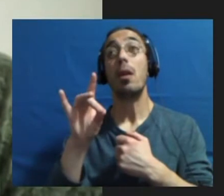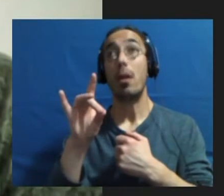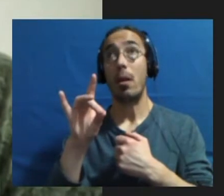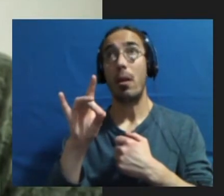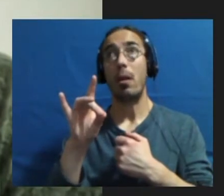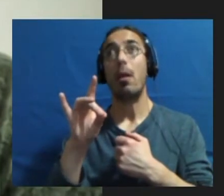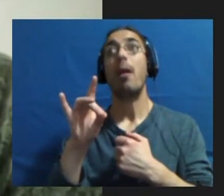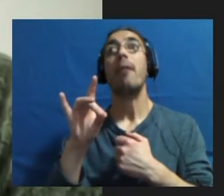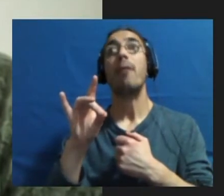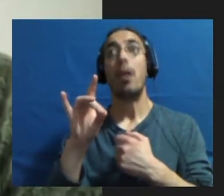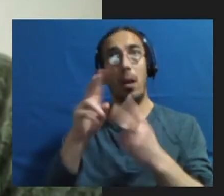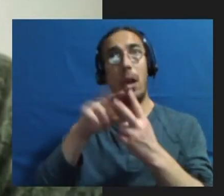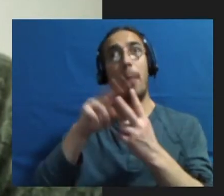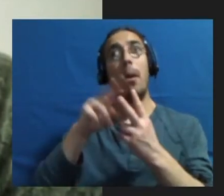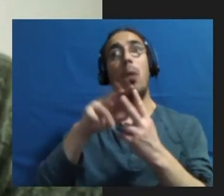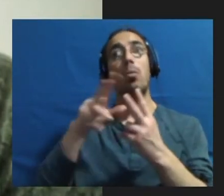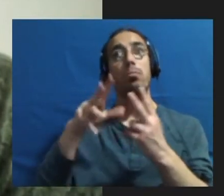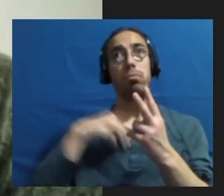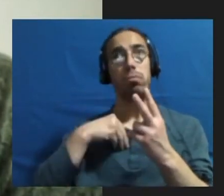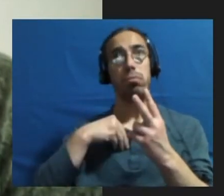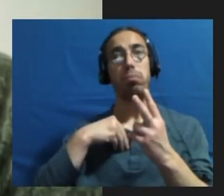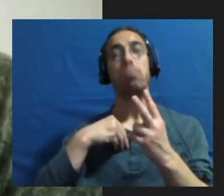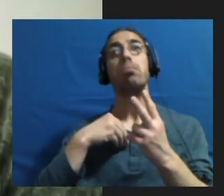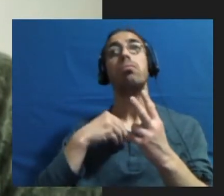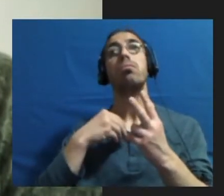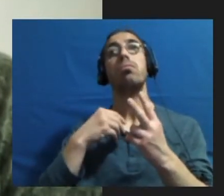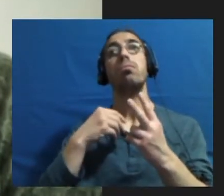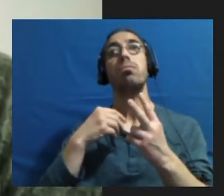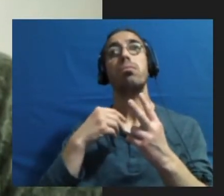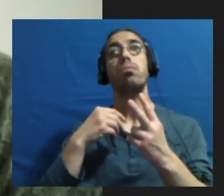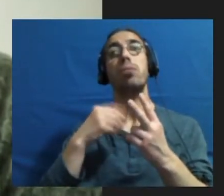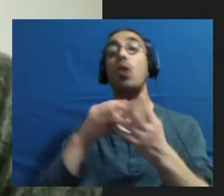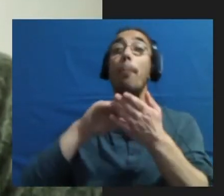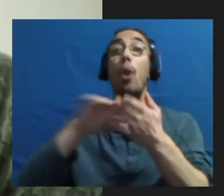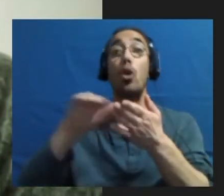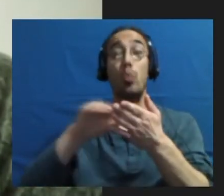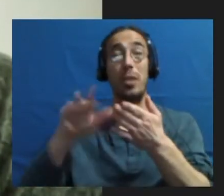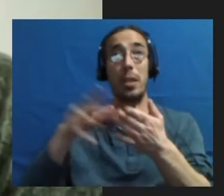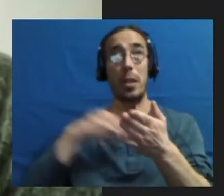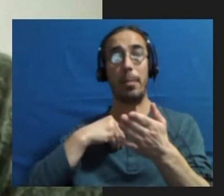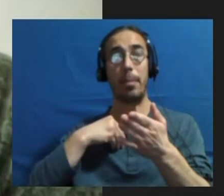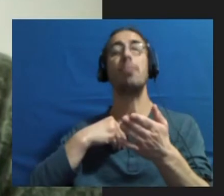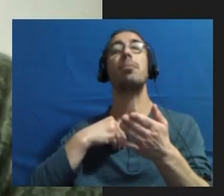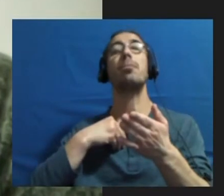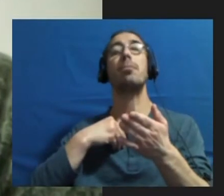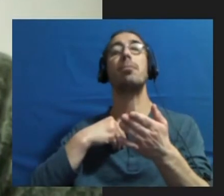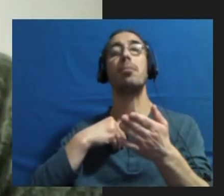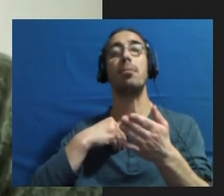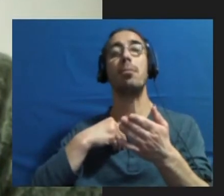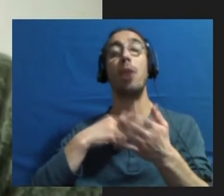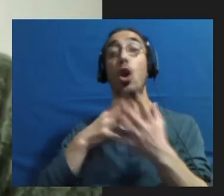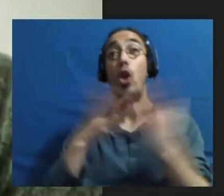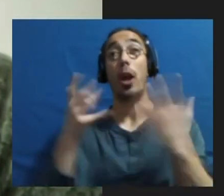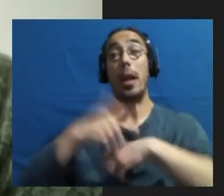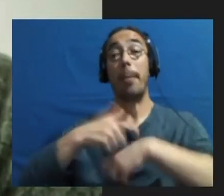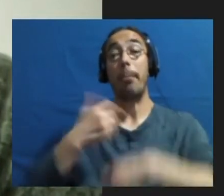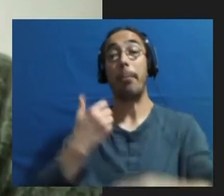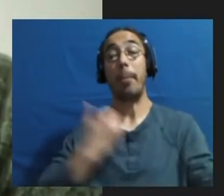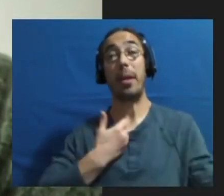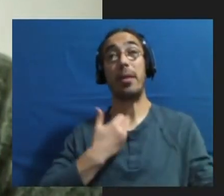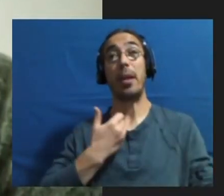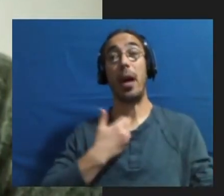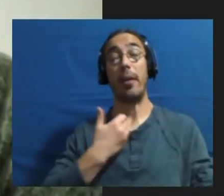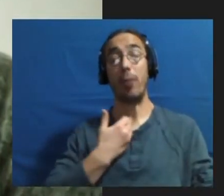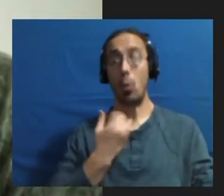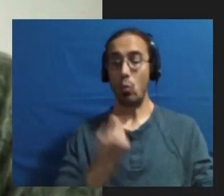I I spent a lot of time with myself. I spent a lot of time analyzing